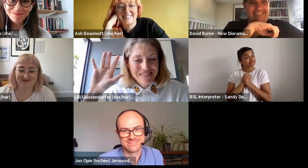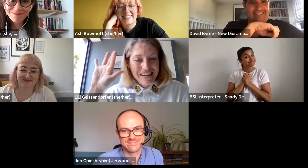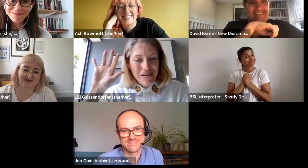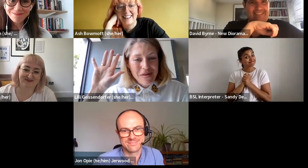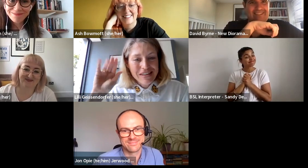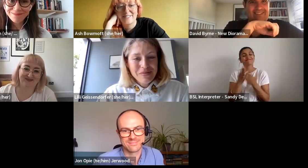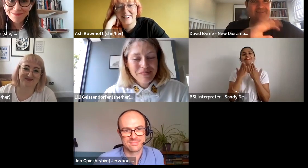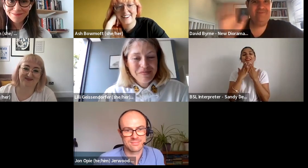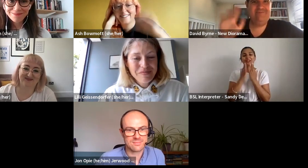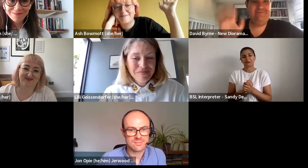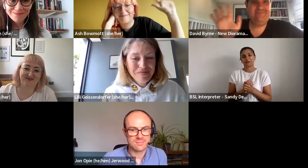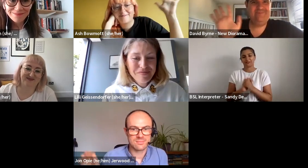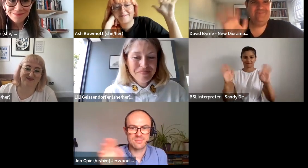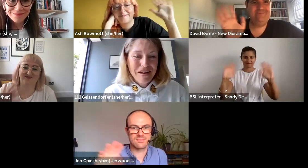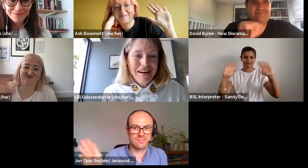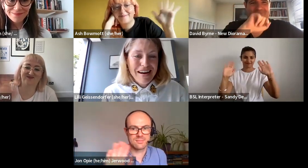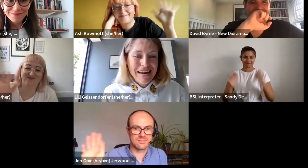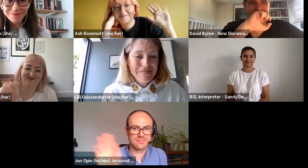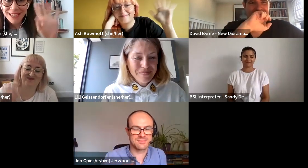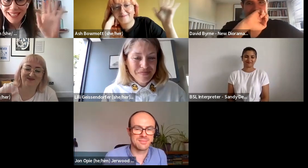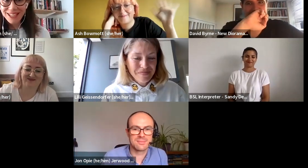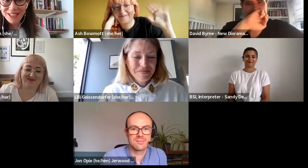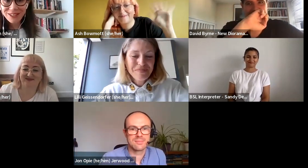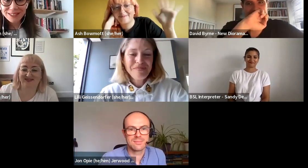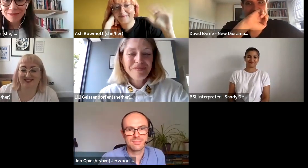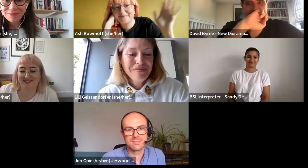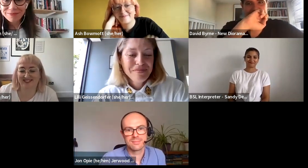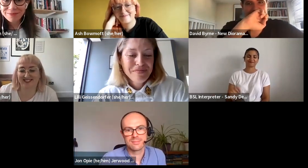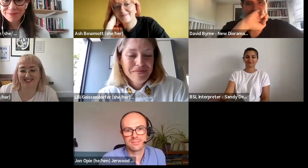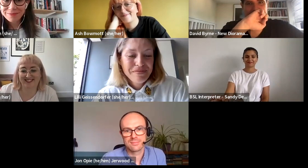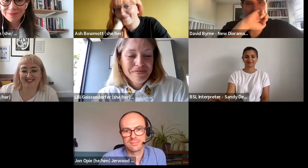Thank you very much. Bye. Thank you.